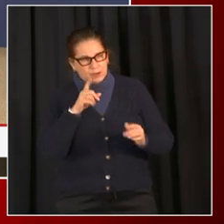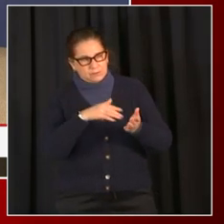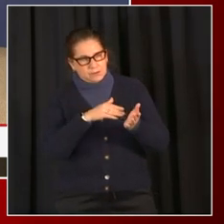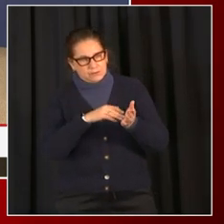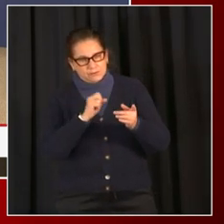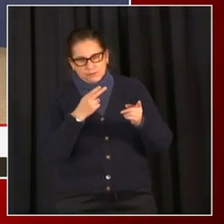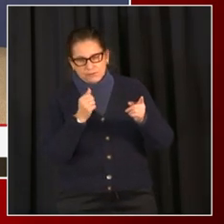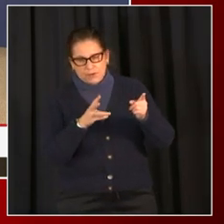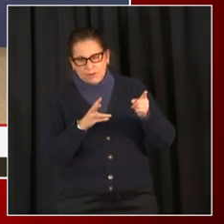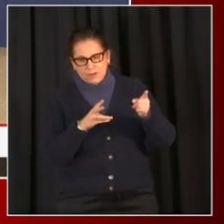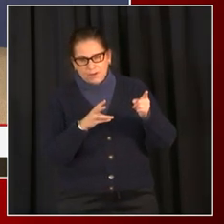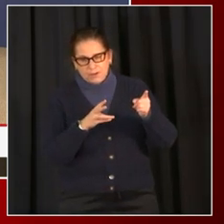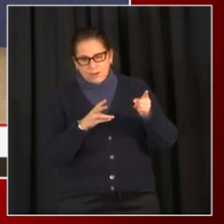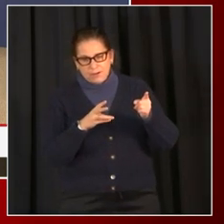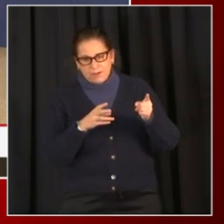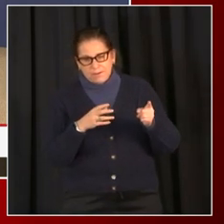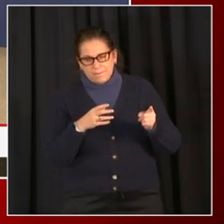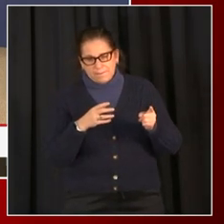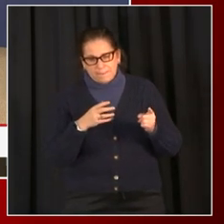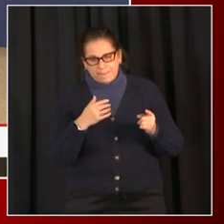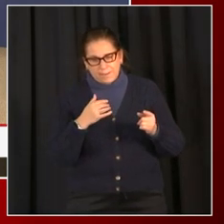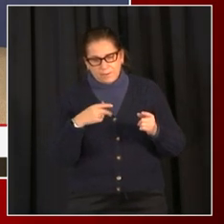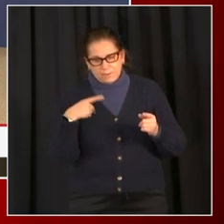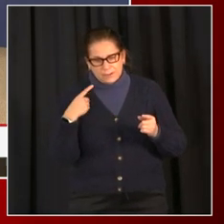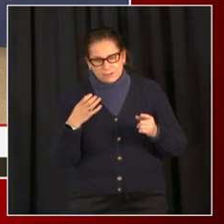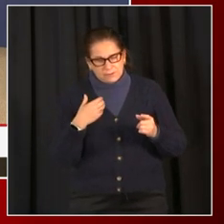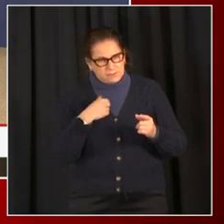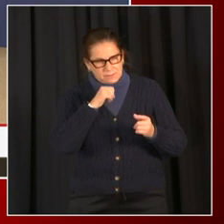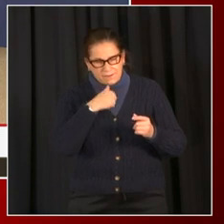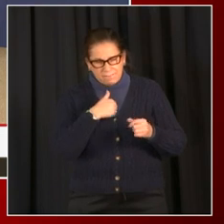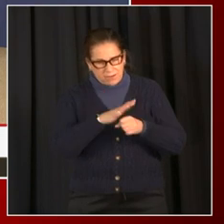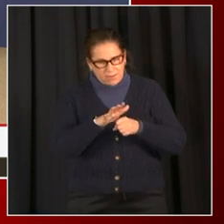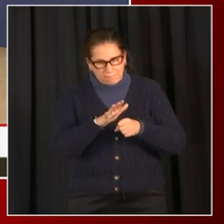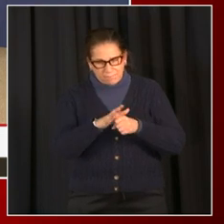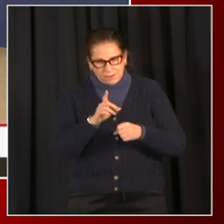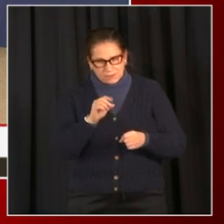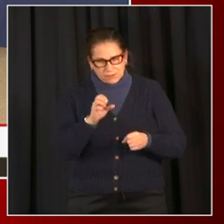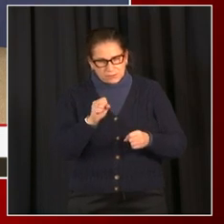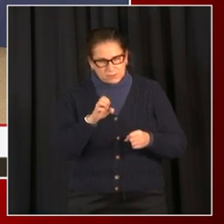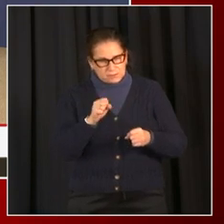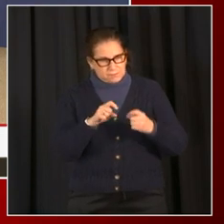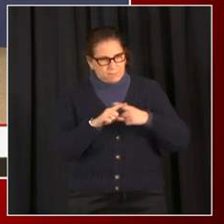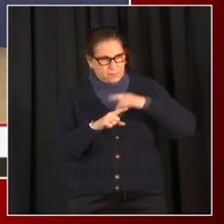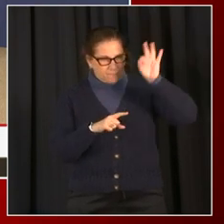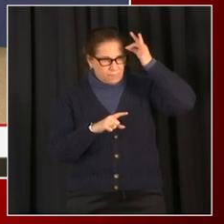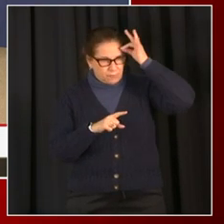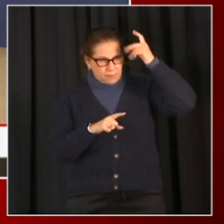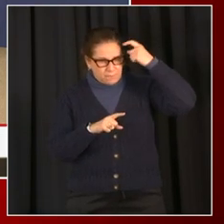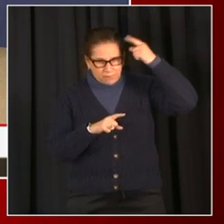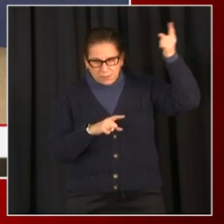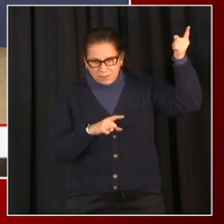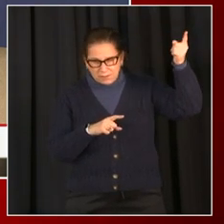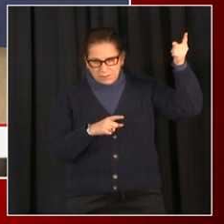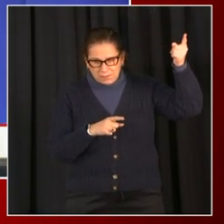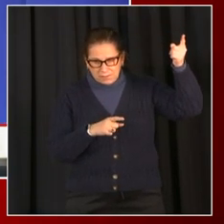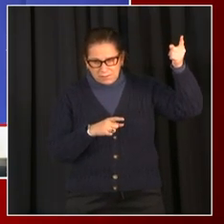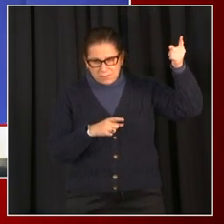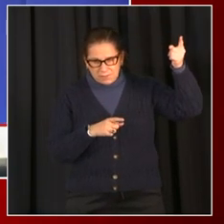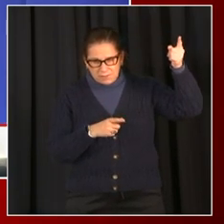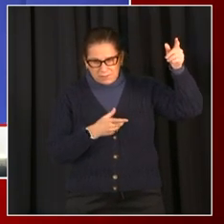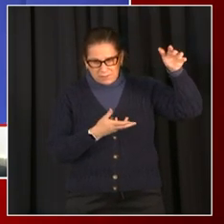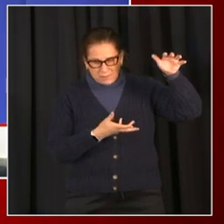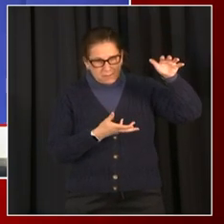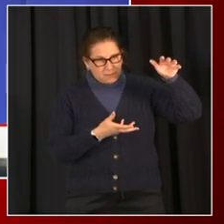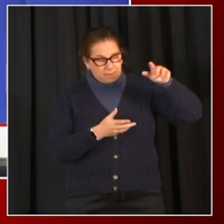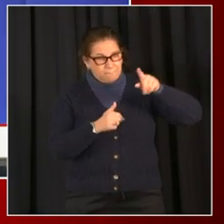DC is getting fewer doses of the Pfizer vaccine from Operation Warp Speed in the next shipment than the first one? Yes, so this